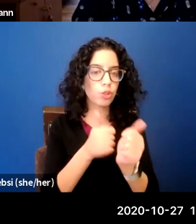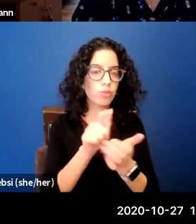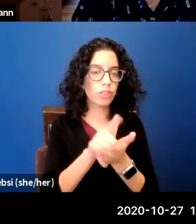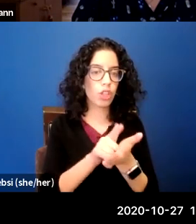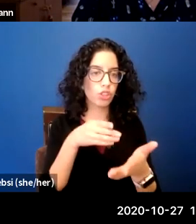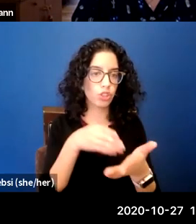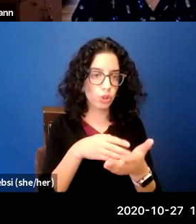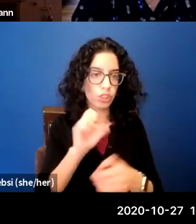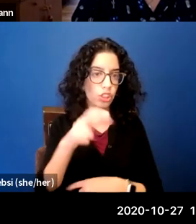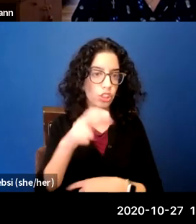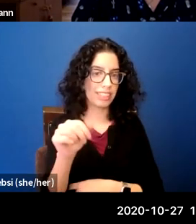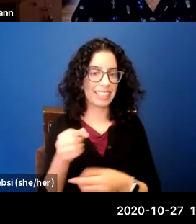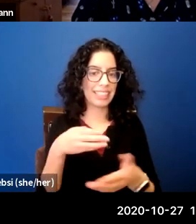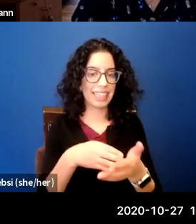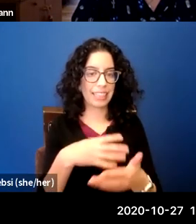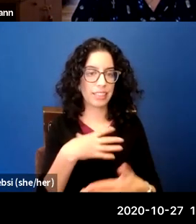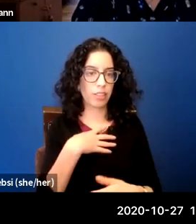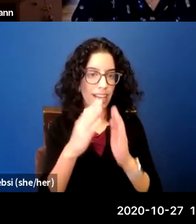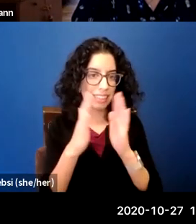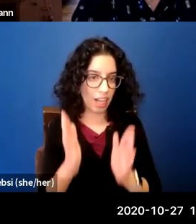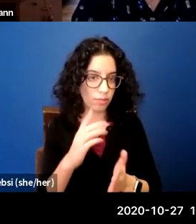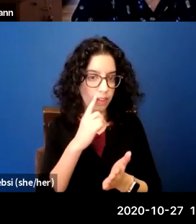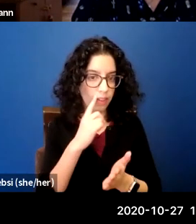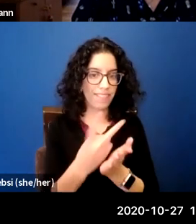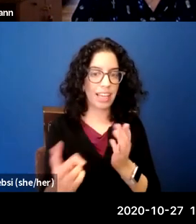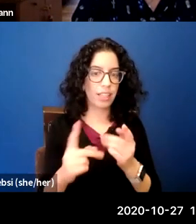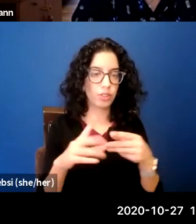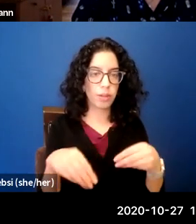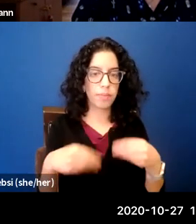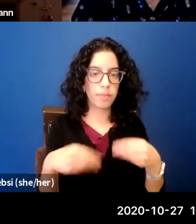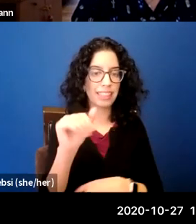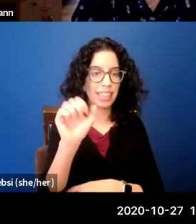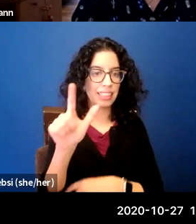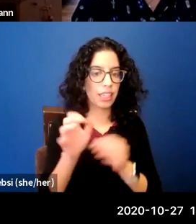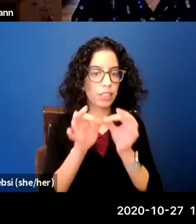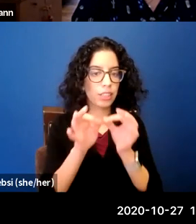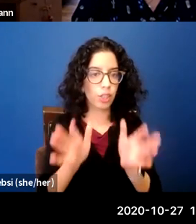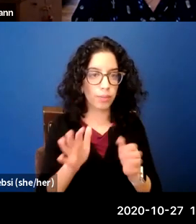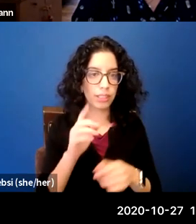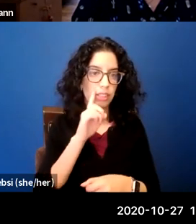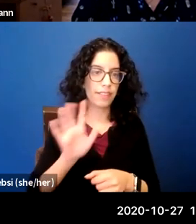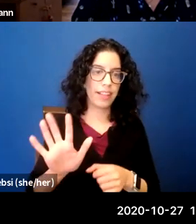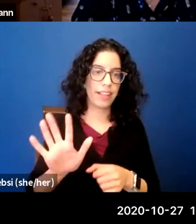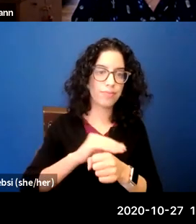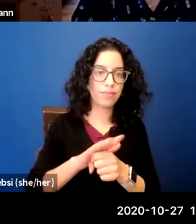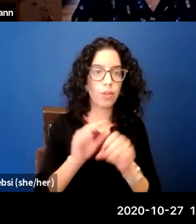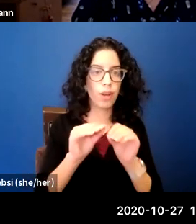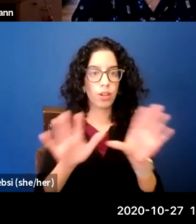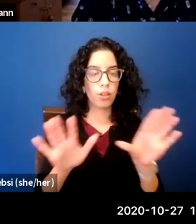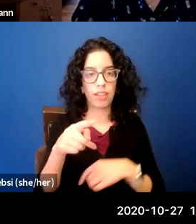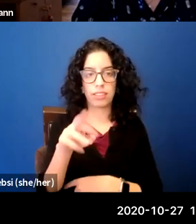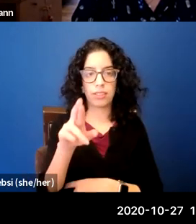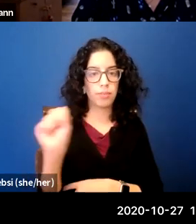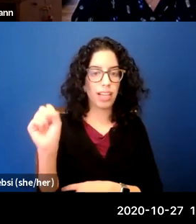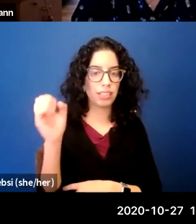nad.org/coronavirus. We have also pursued lawsuits, such as against the White House, for failing to